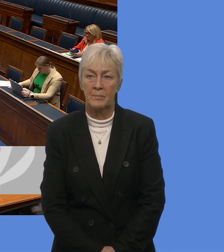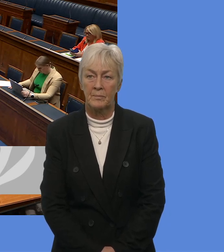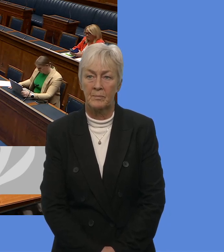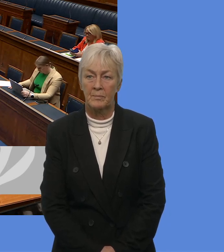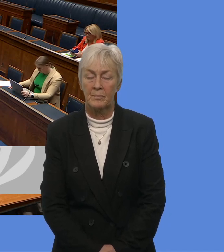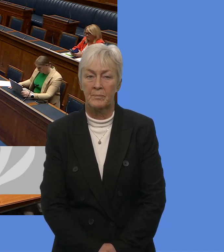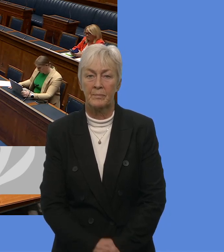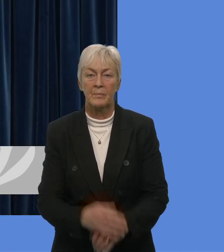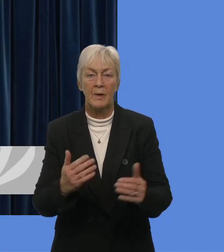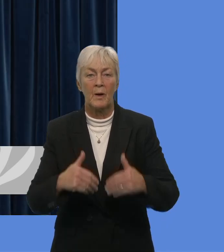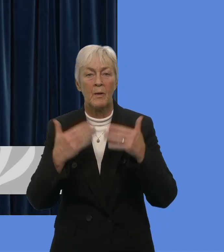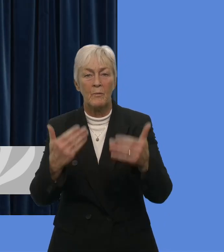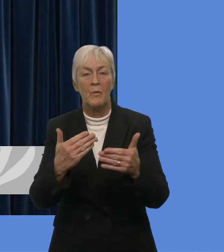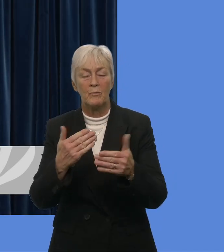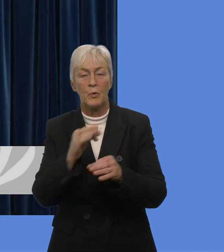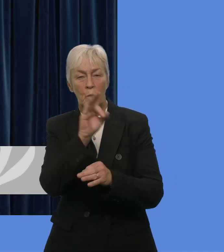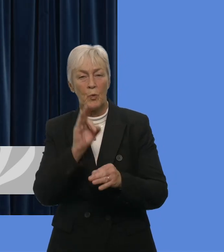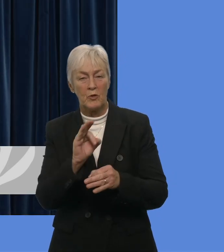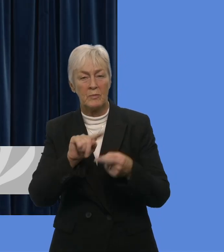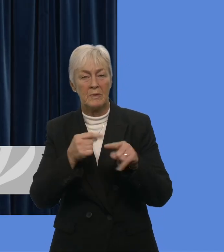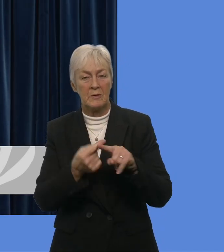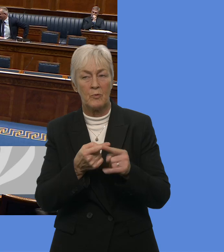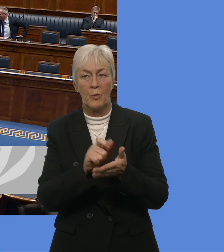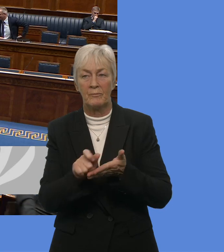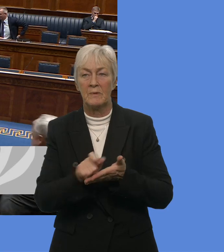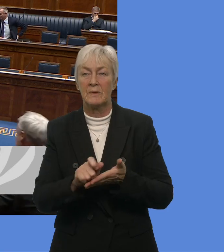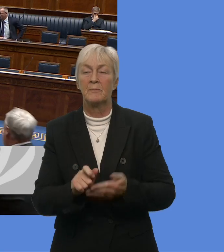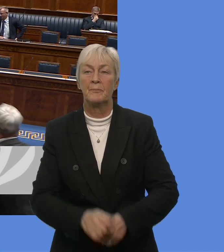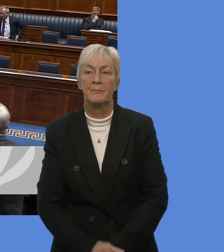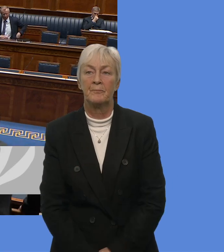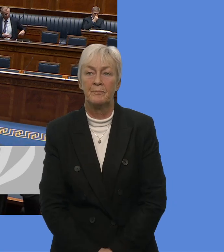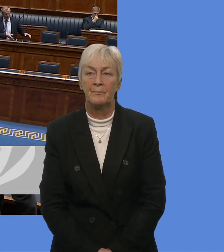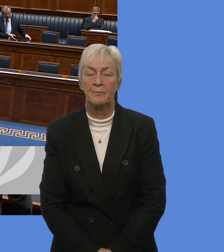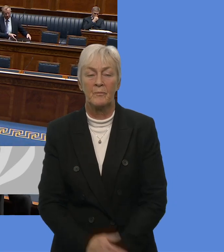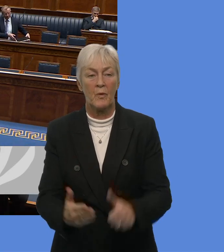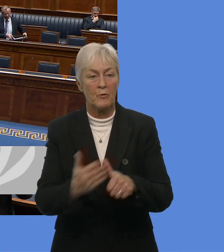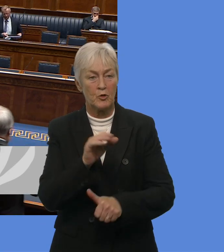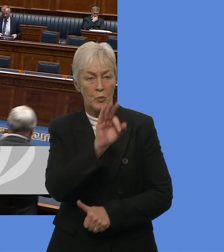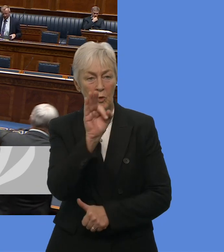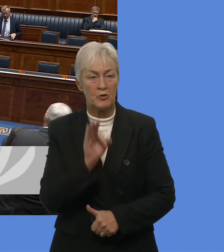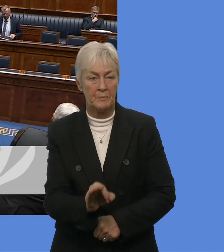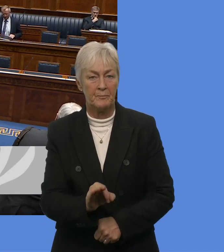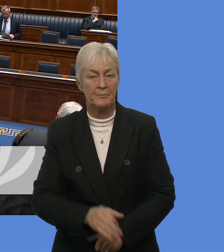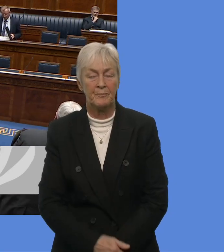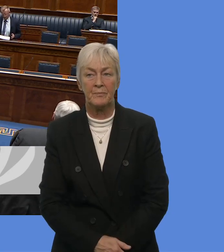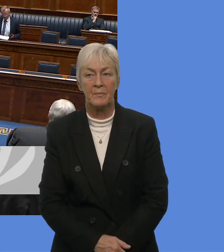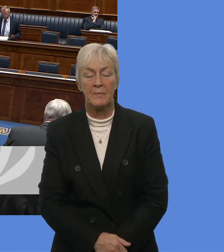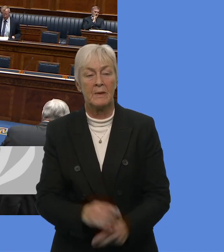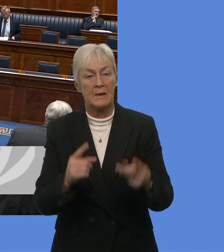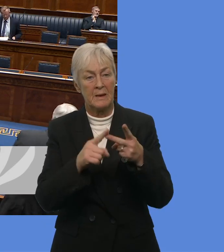Members, we move to questions to the Executive Office. May I call Tom Buchanan. Number 1. Deputy First